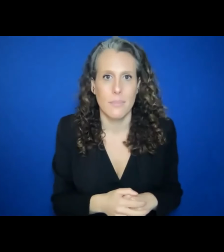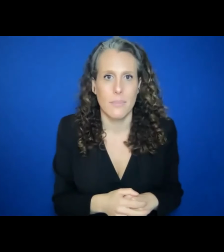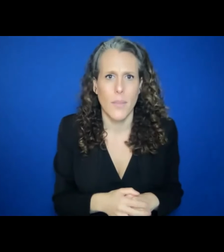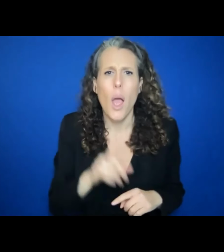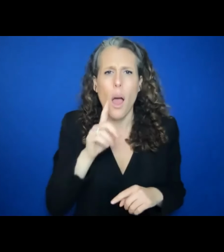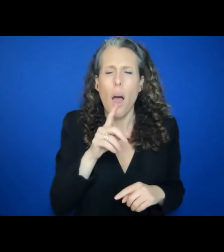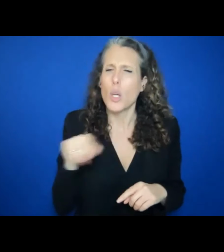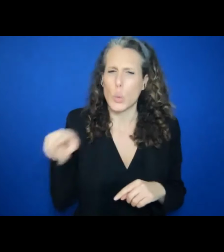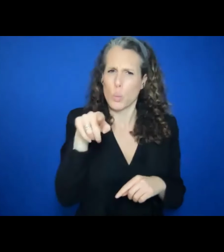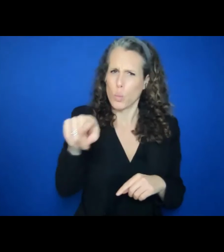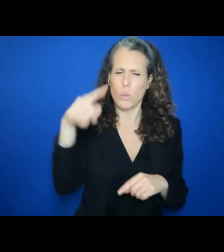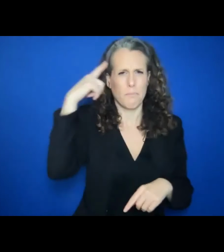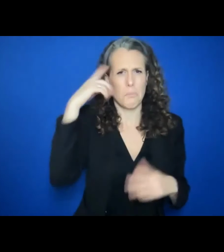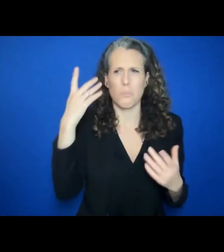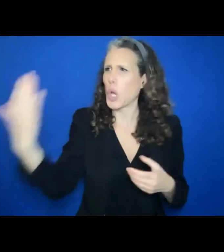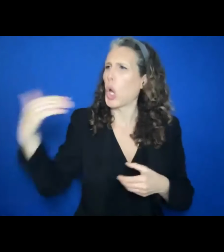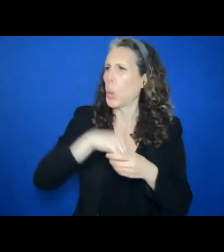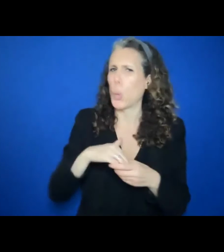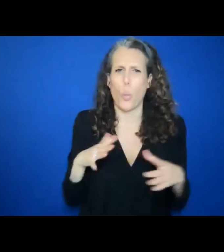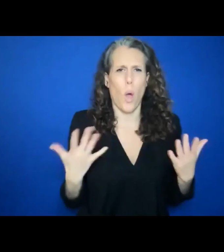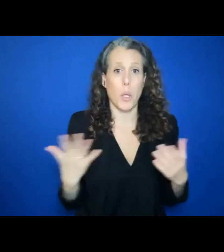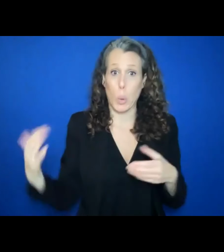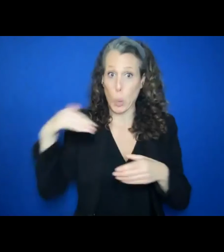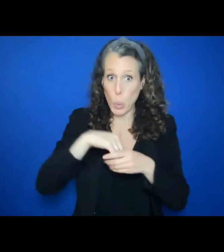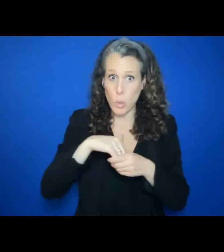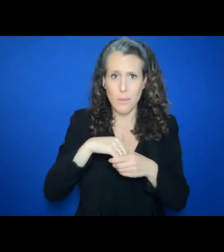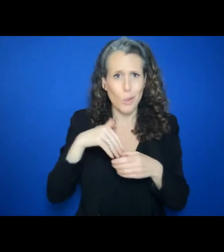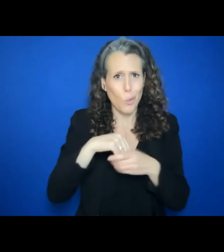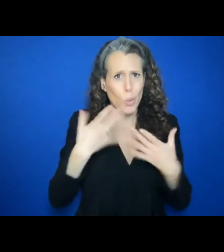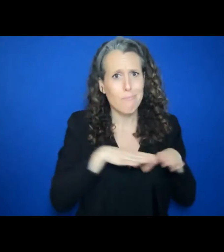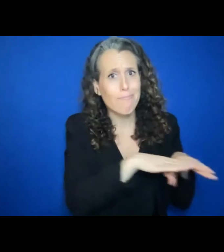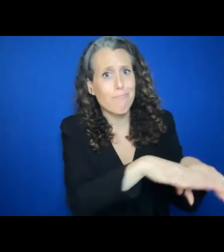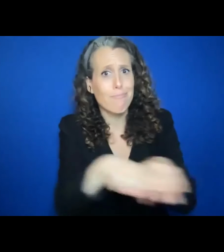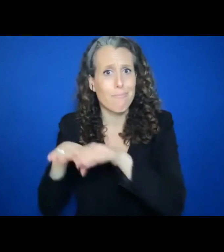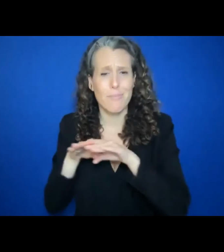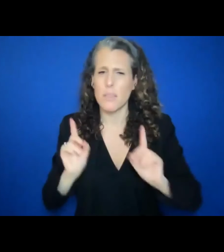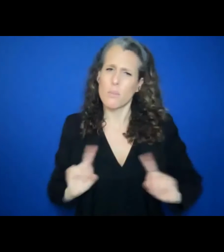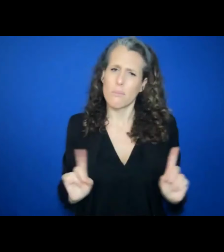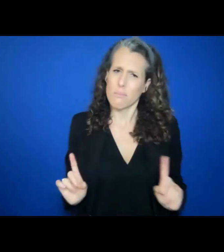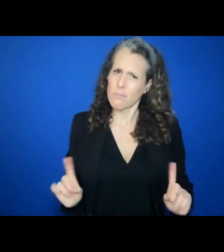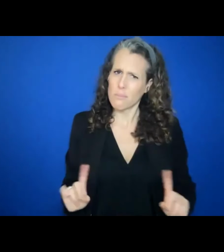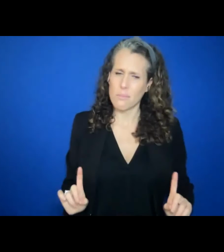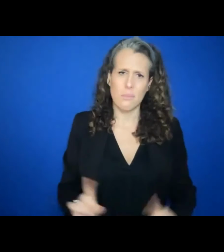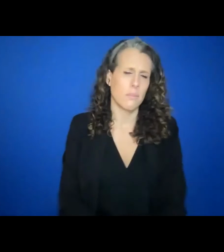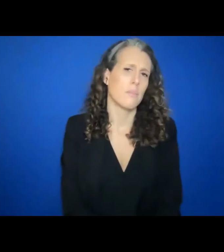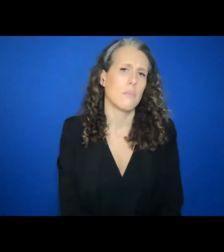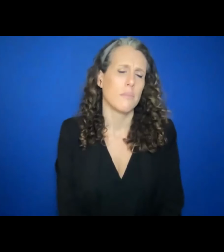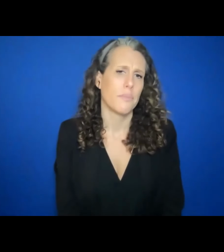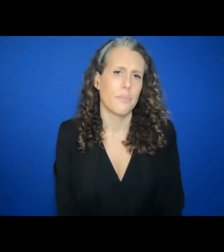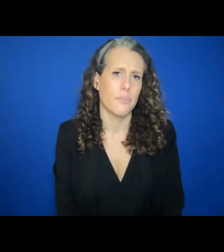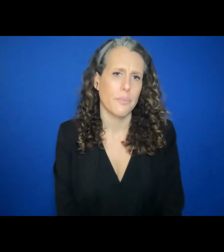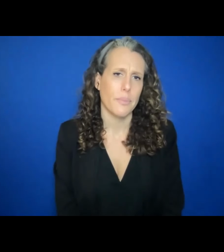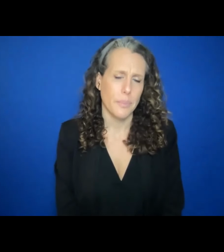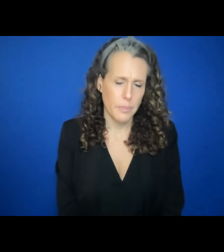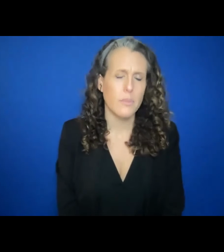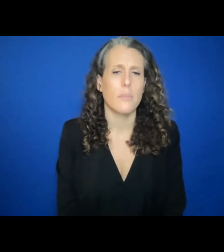what? To a neutral playing field, a data playing field? Absolutely not. The last thing I want to refer